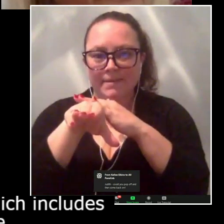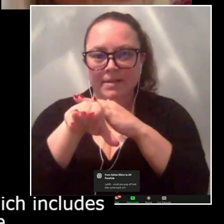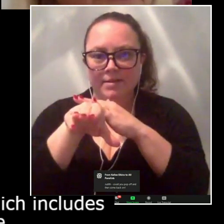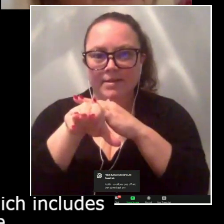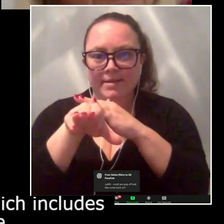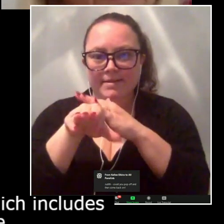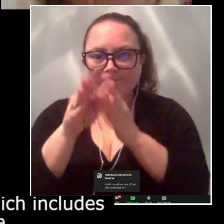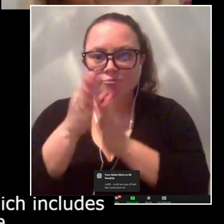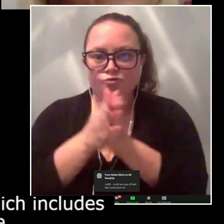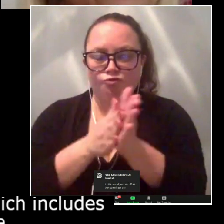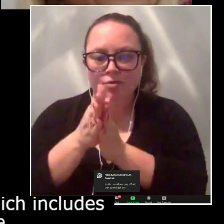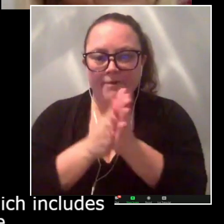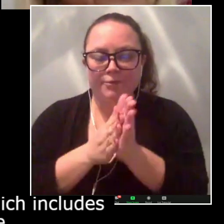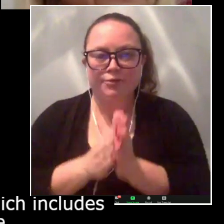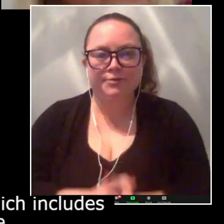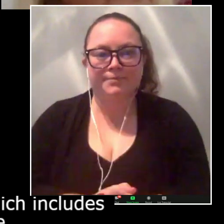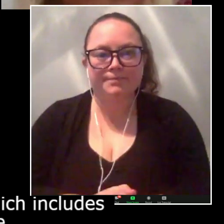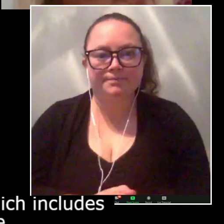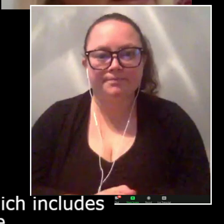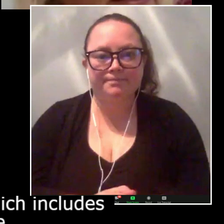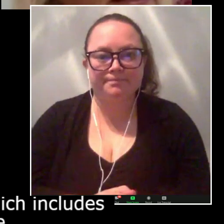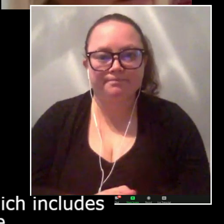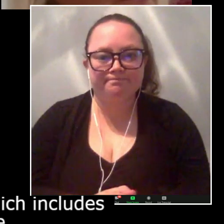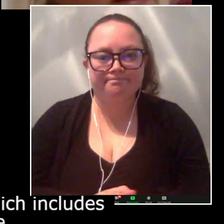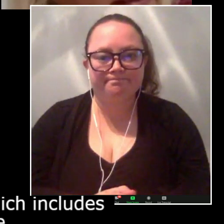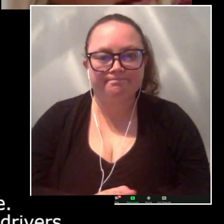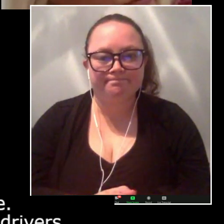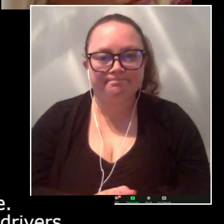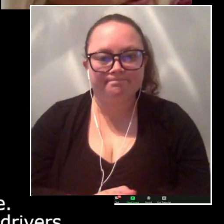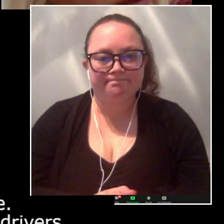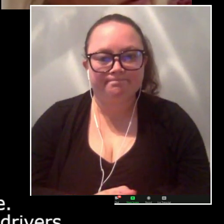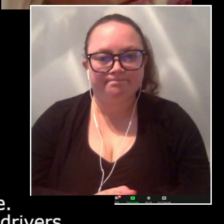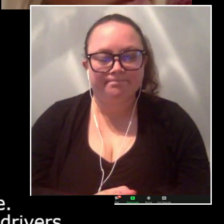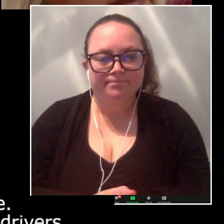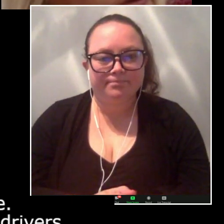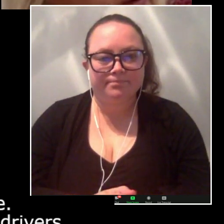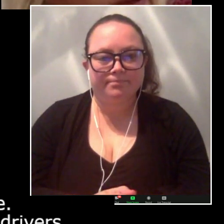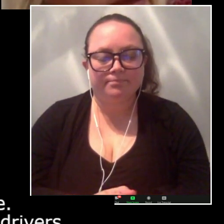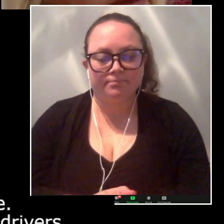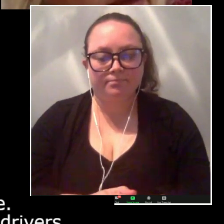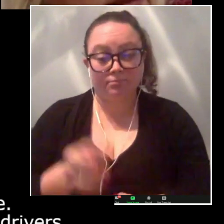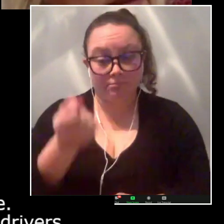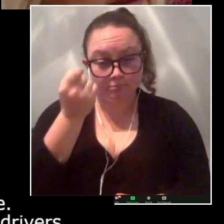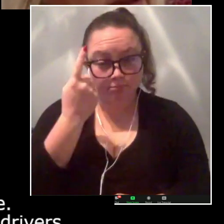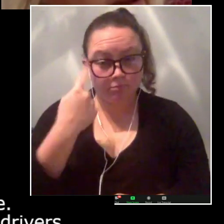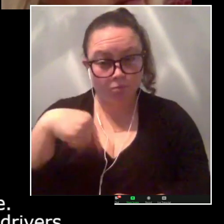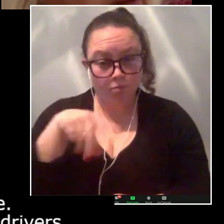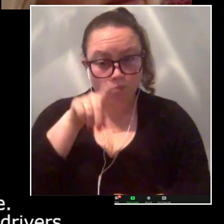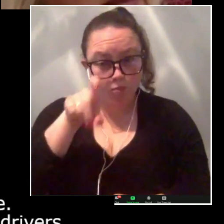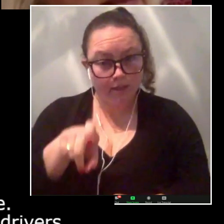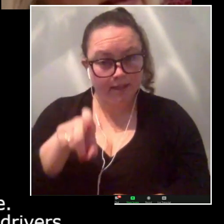Thank you. And we need to recognize that